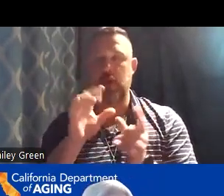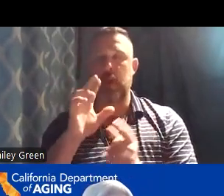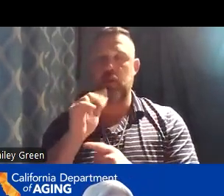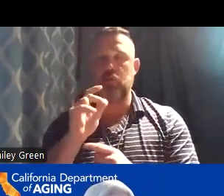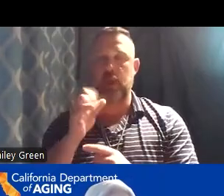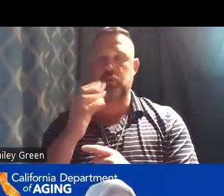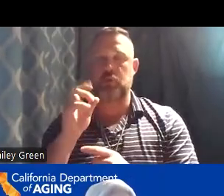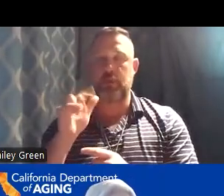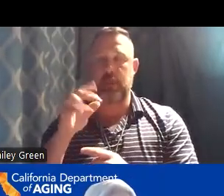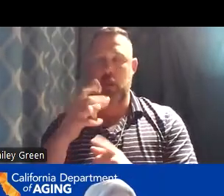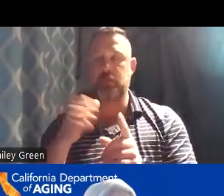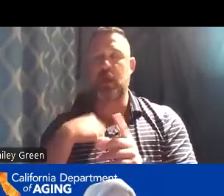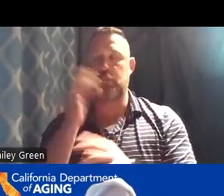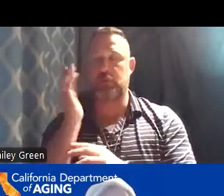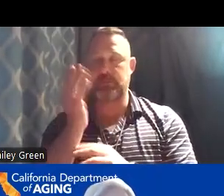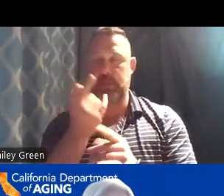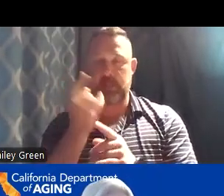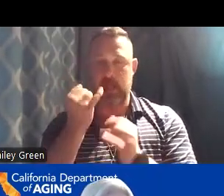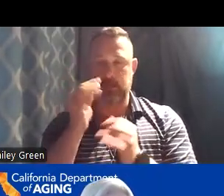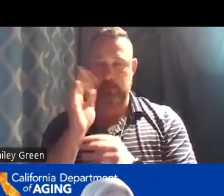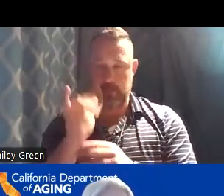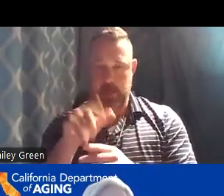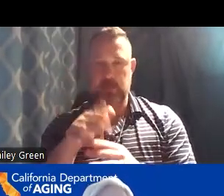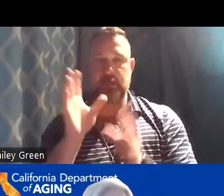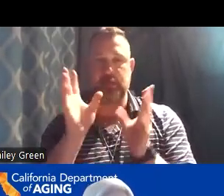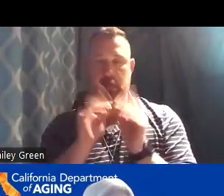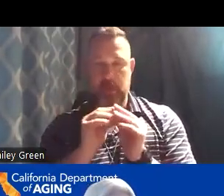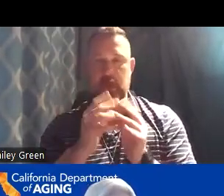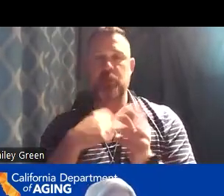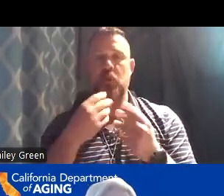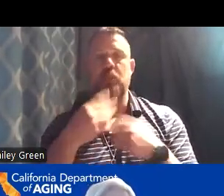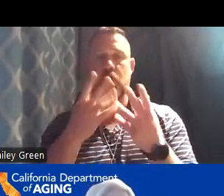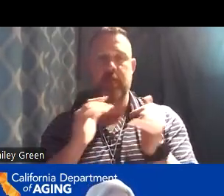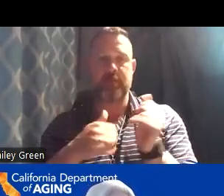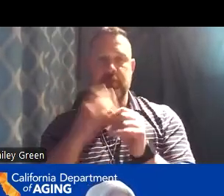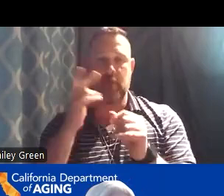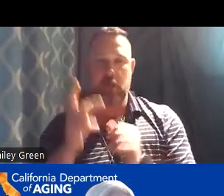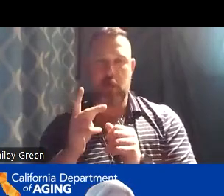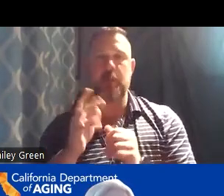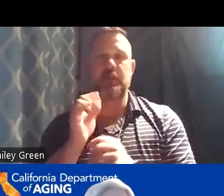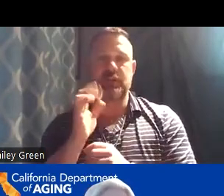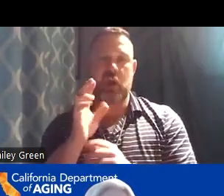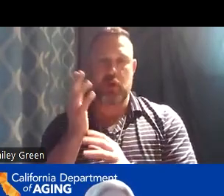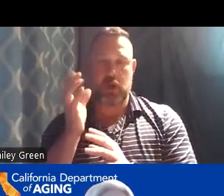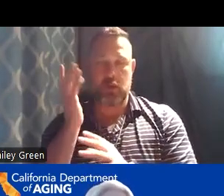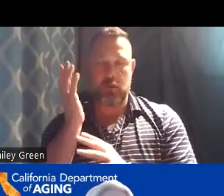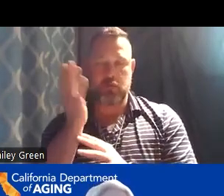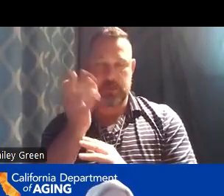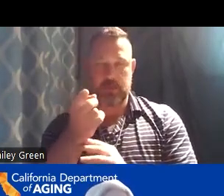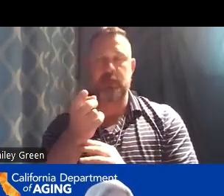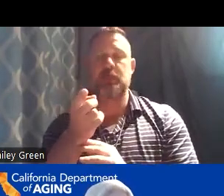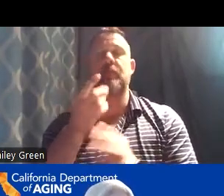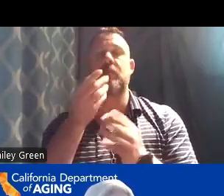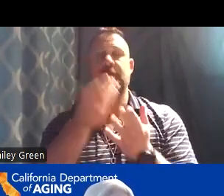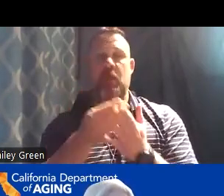Amigos. I presented last May to this committee, and I just wanted to provide a follow-up as Eric presented. The funding